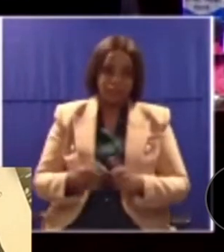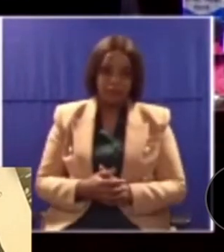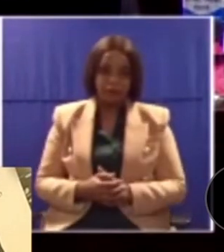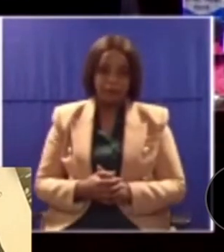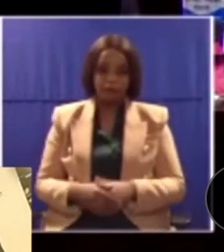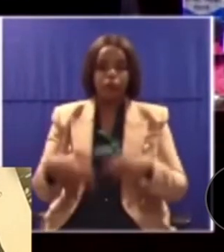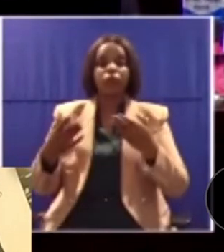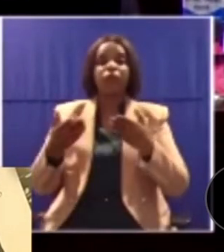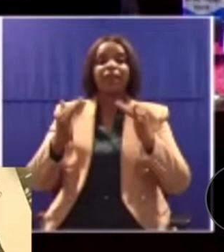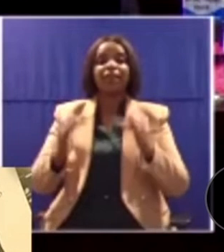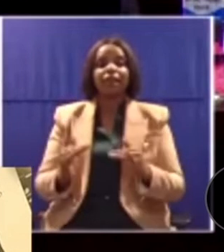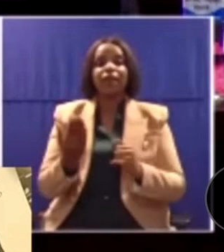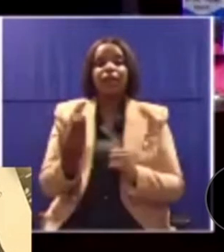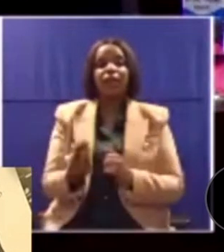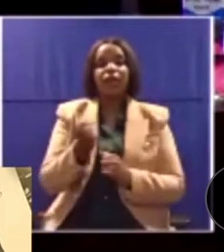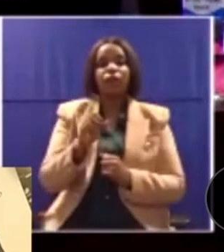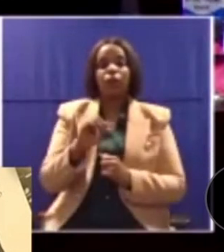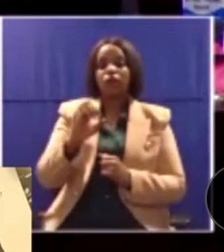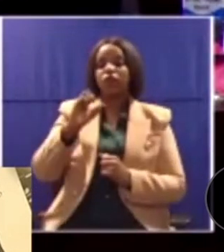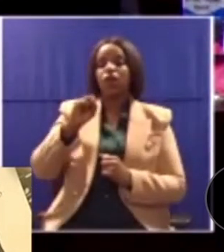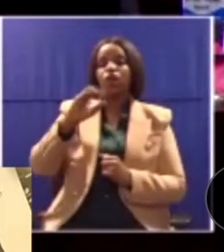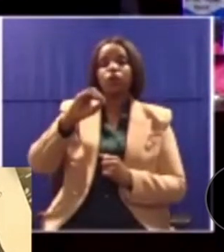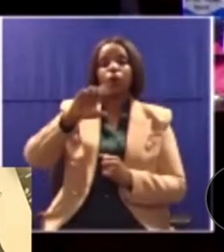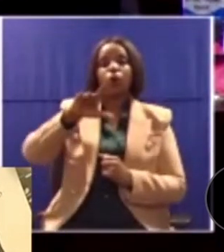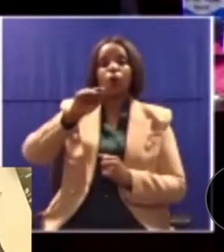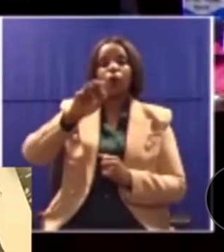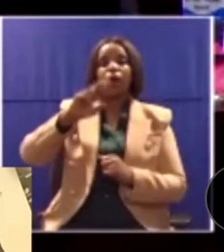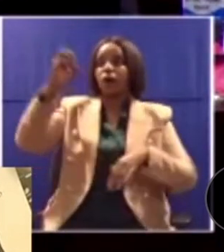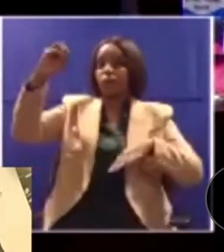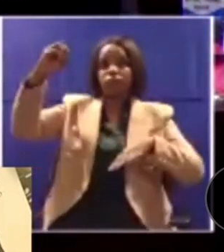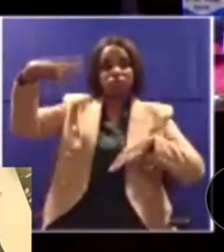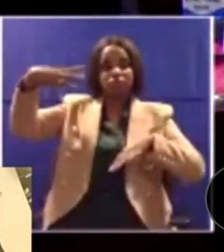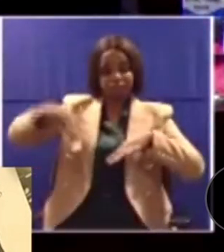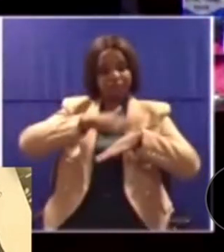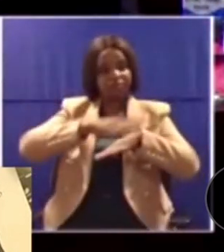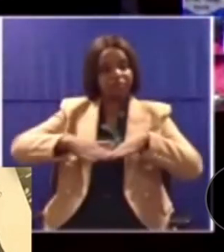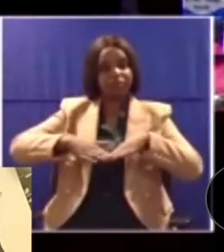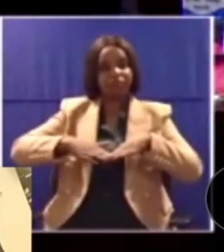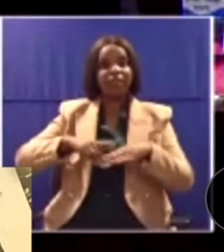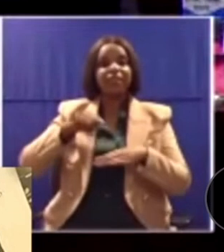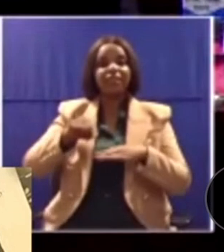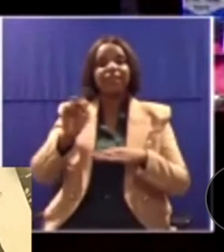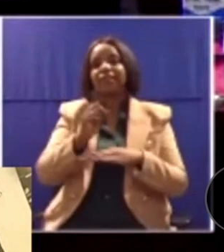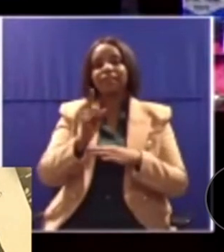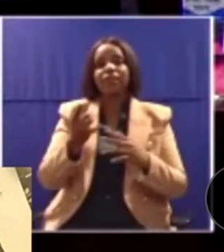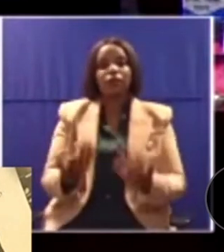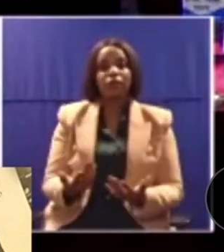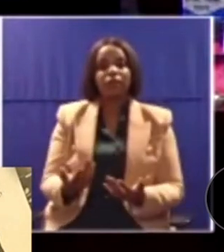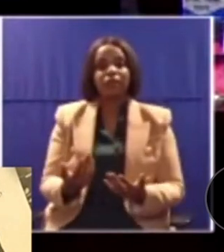is actually has a lot of transformative qualities to it, in the sense that